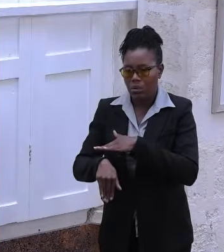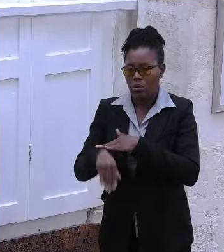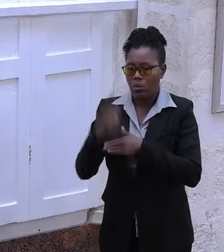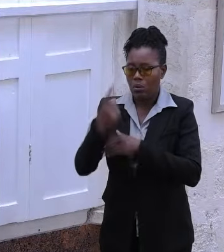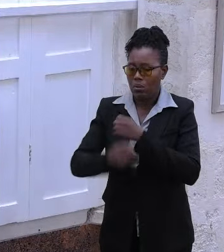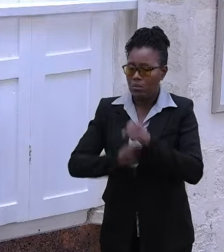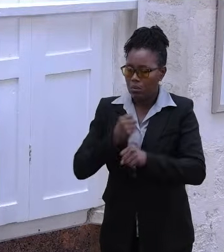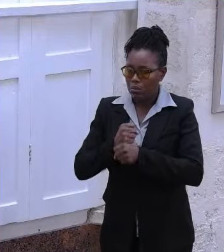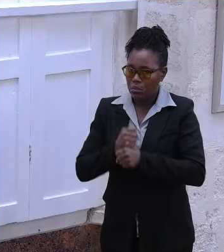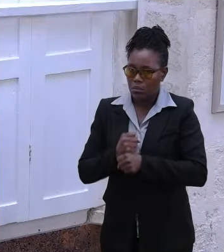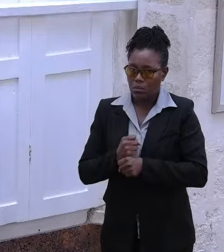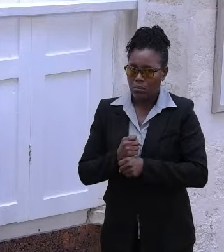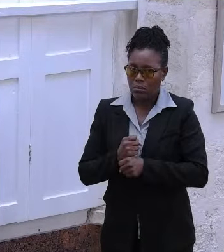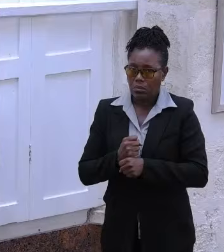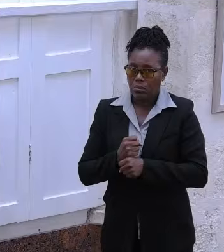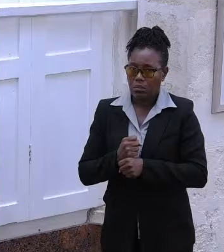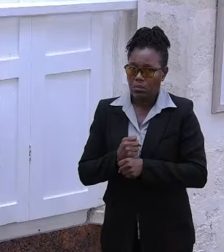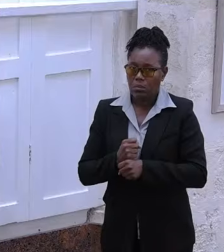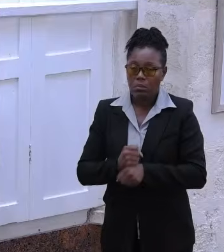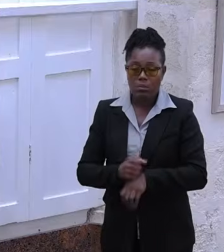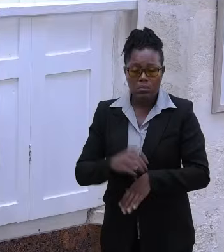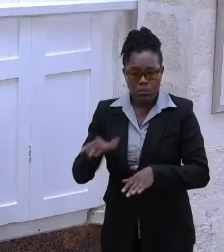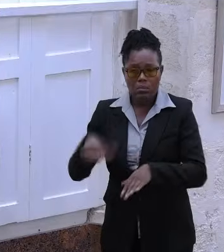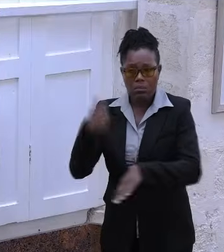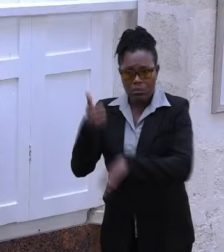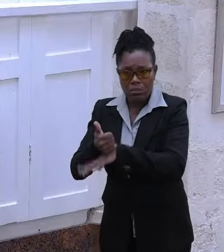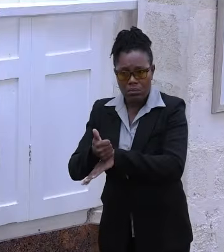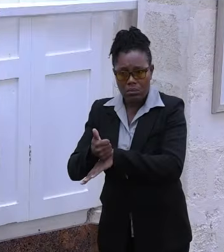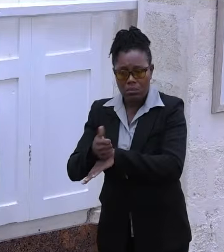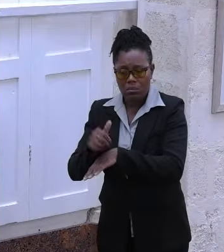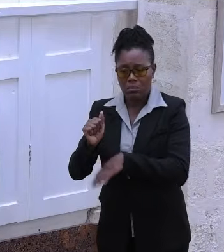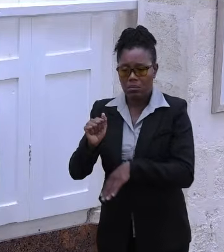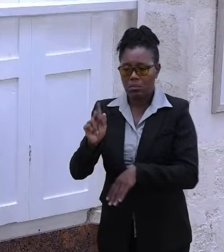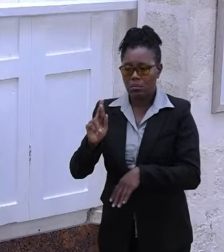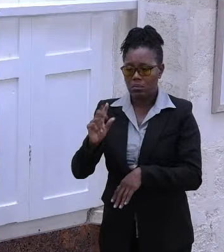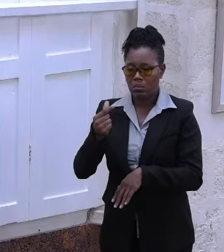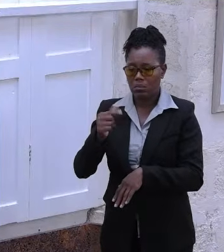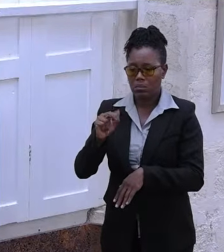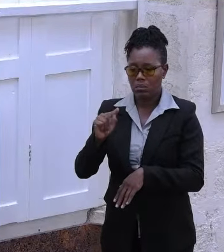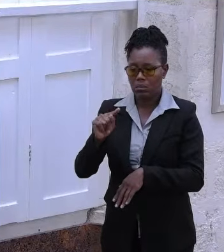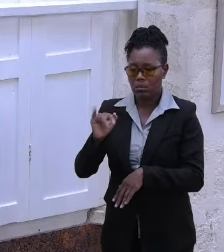The precedent has been set in Argentina, for example.